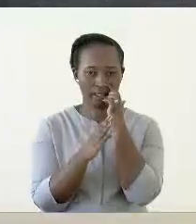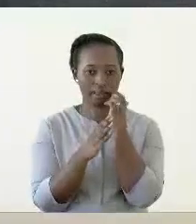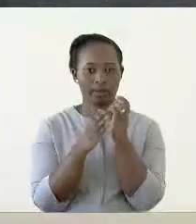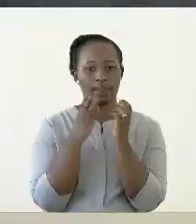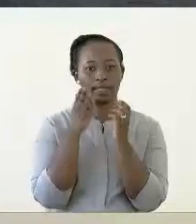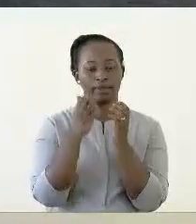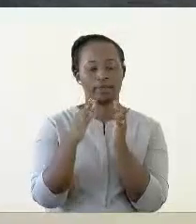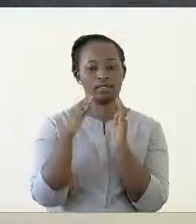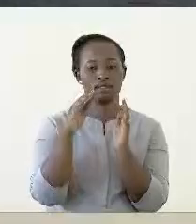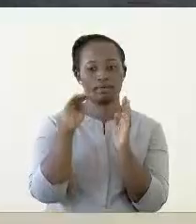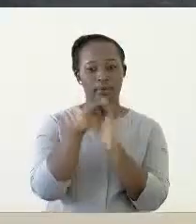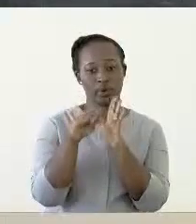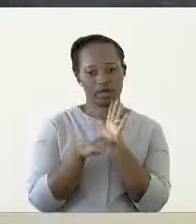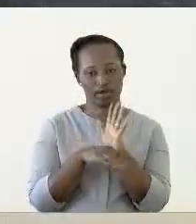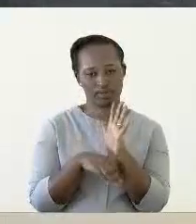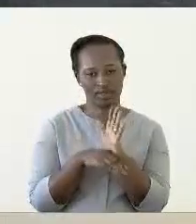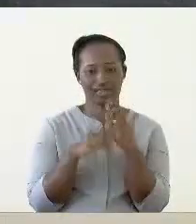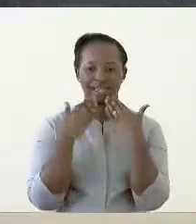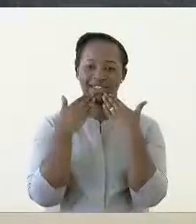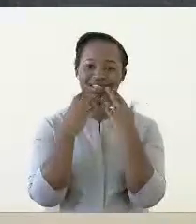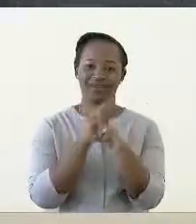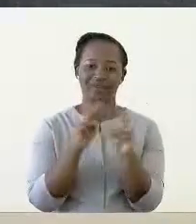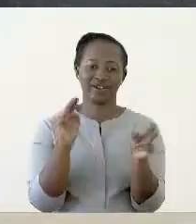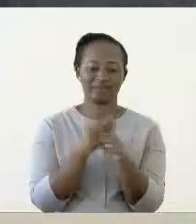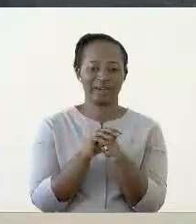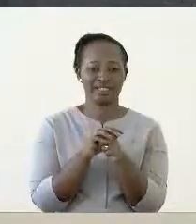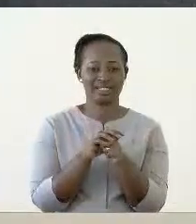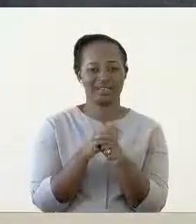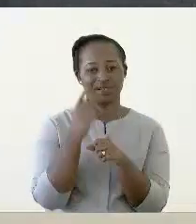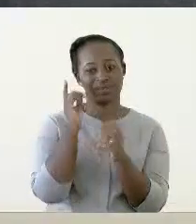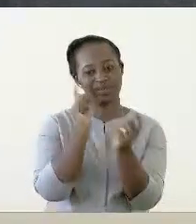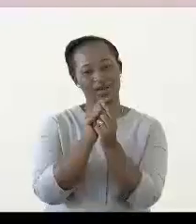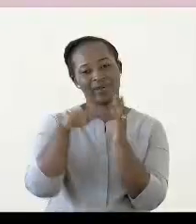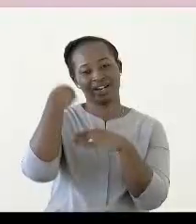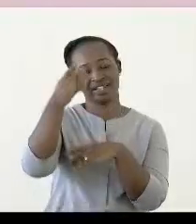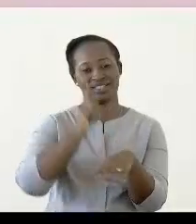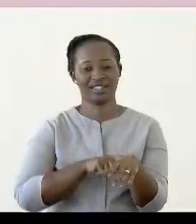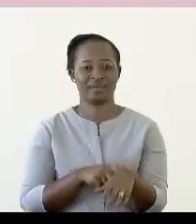programs. Thank you very much. See you next time.